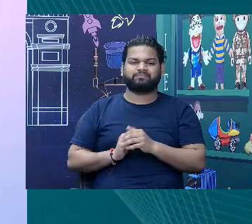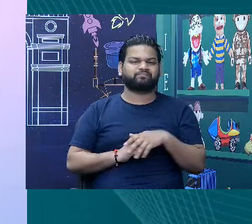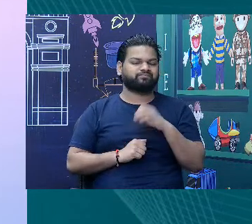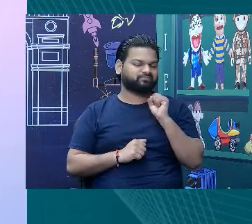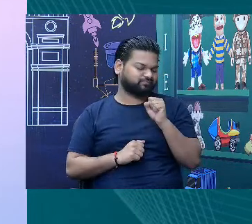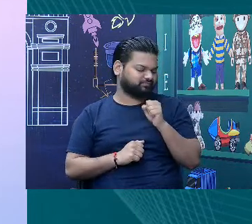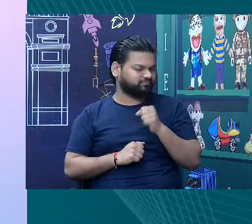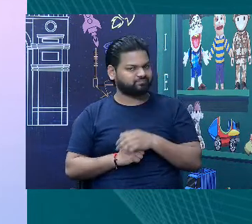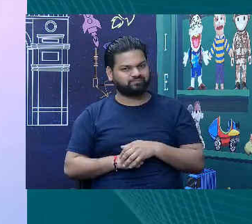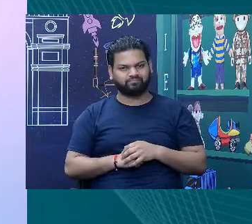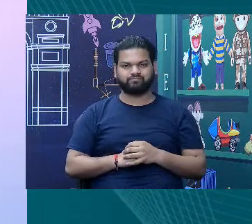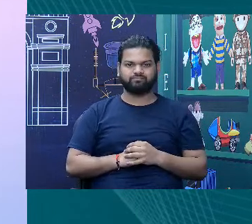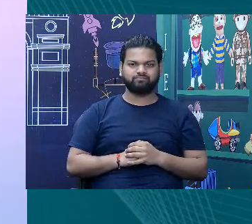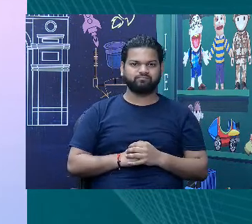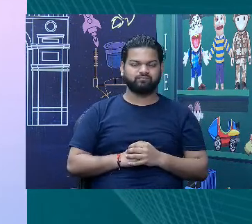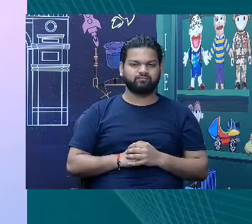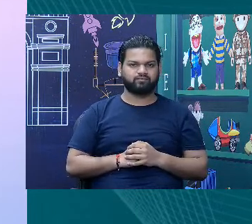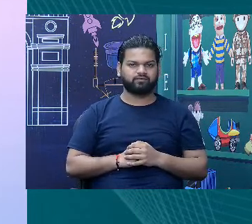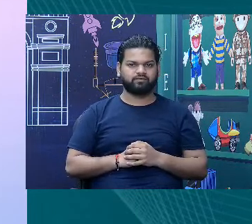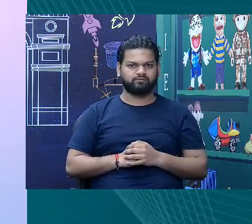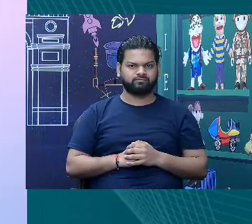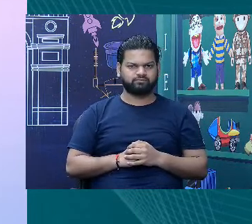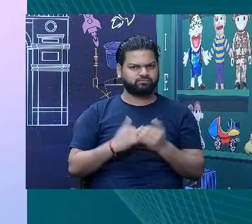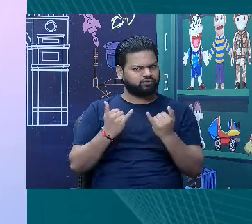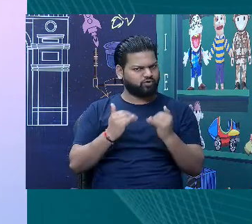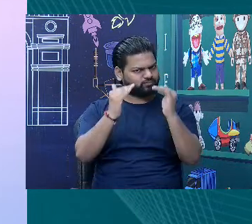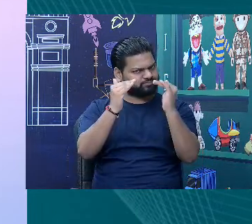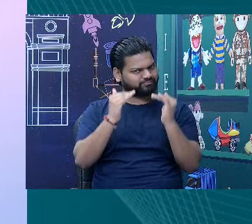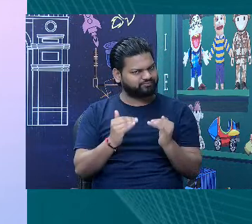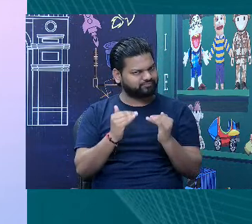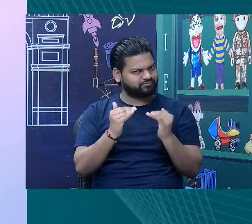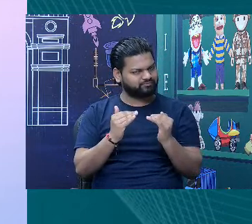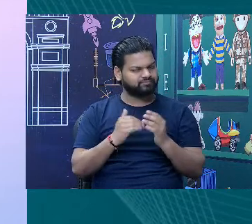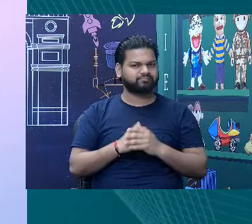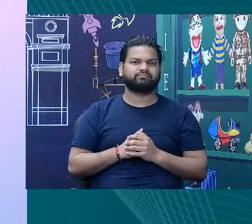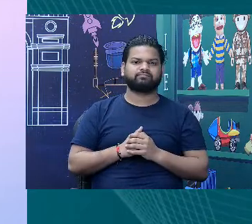Right. So, can we move ahead?